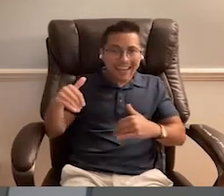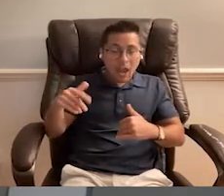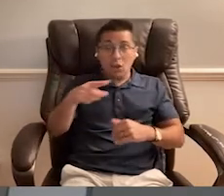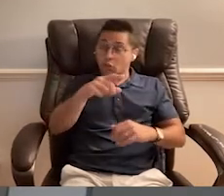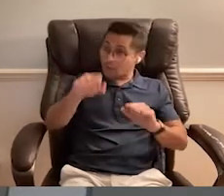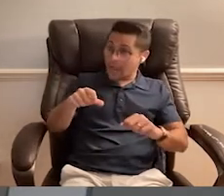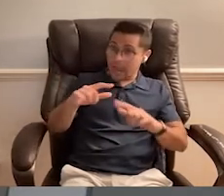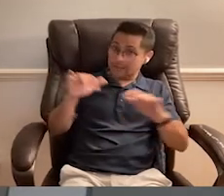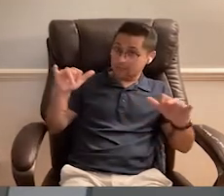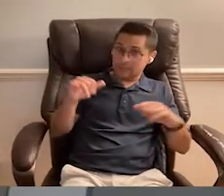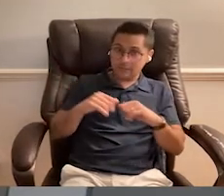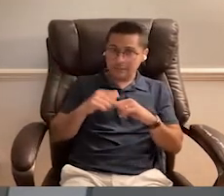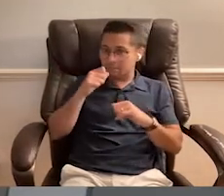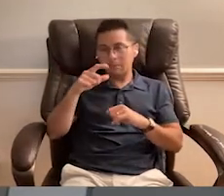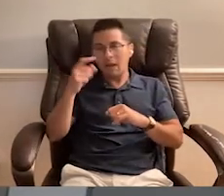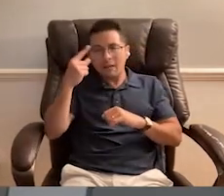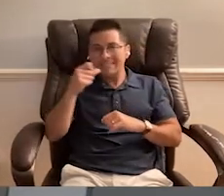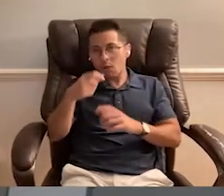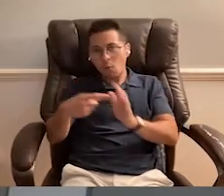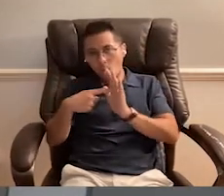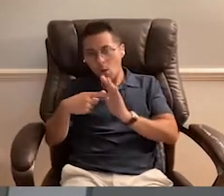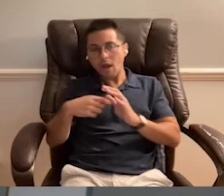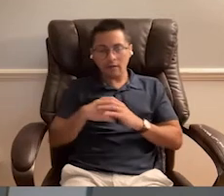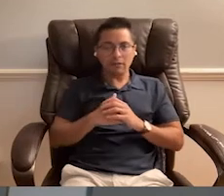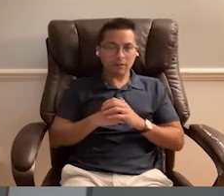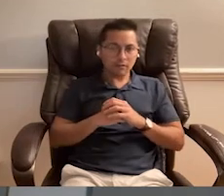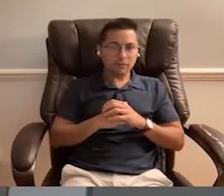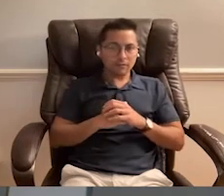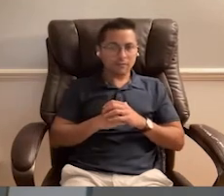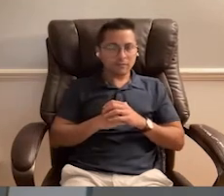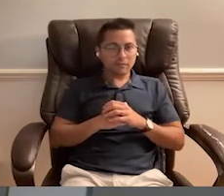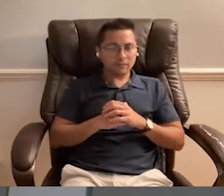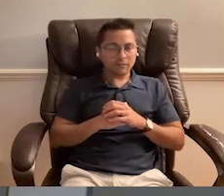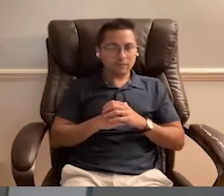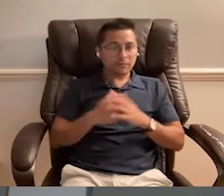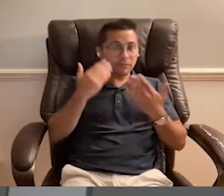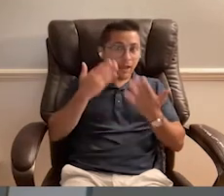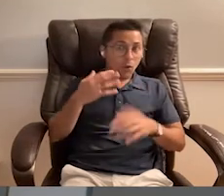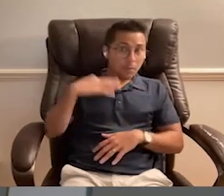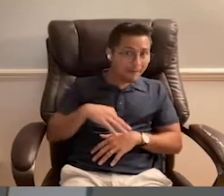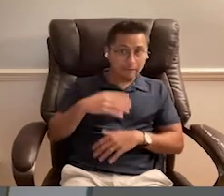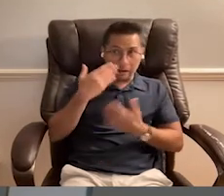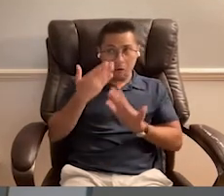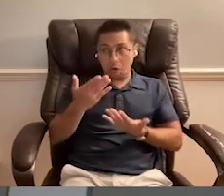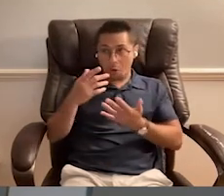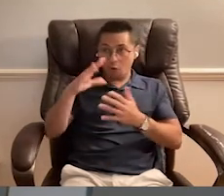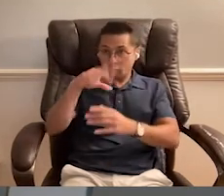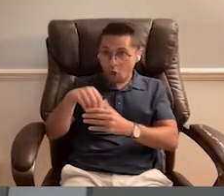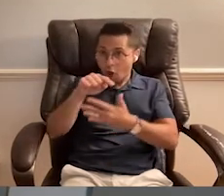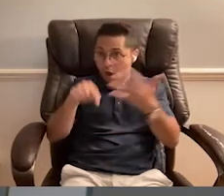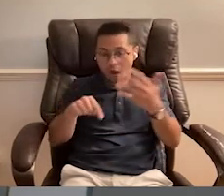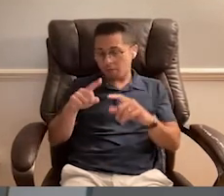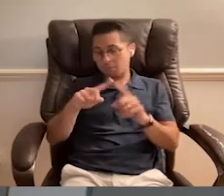Medicaid. Yes. You can. But I could do it simultaneously. You can. Absolutely. But it's not a requirement. Right. And it's done through DCF. It's done through